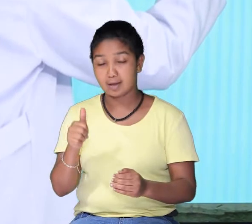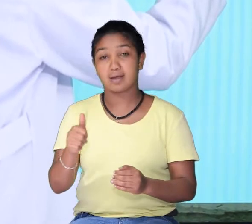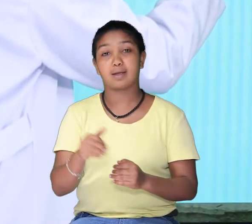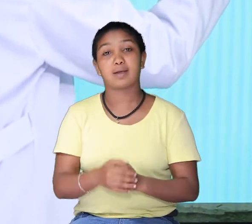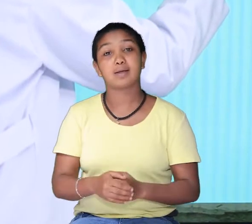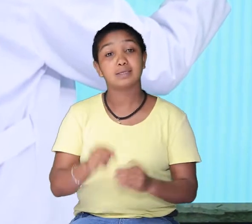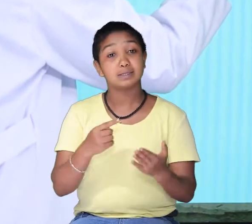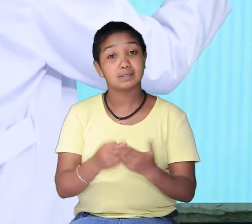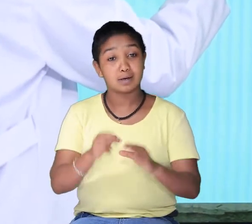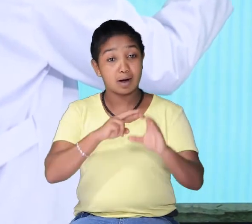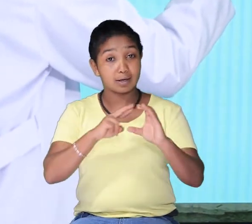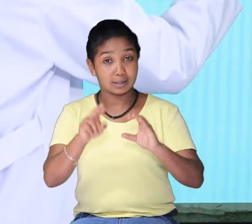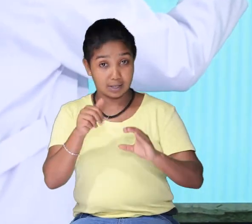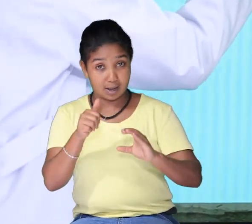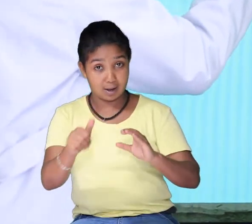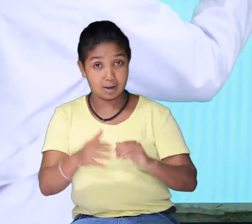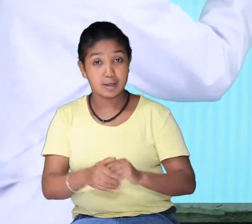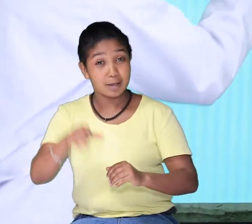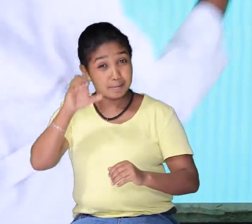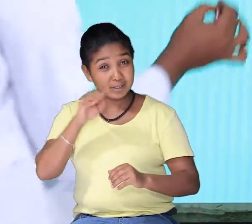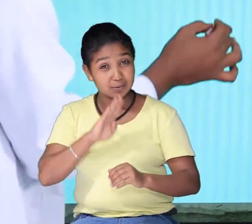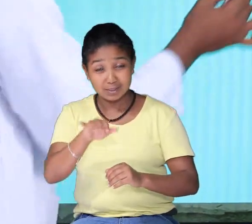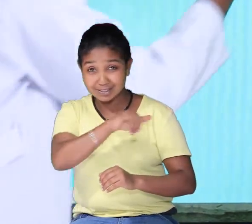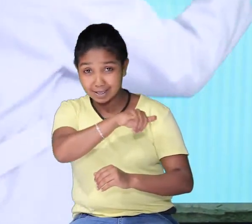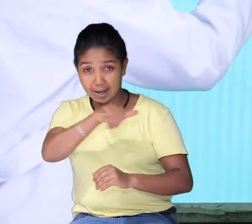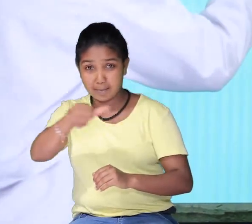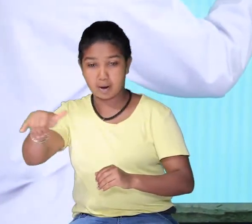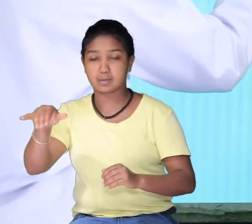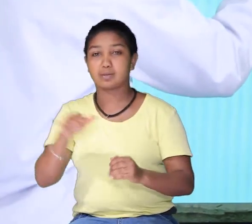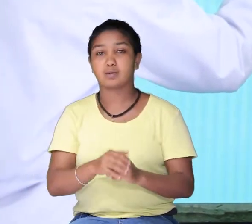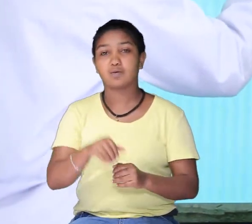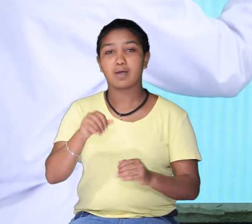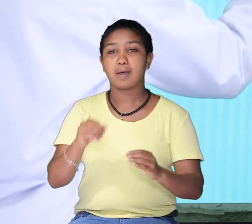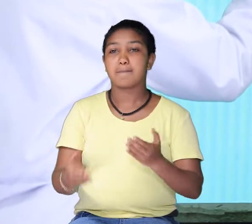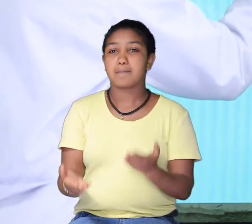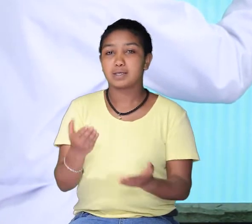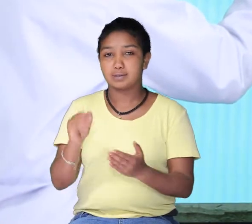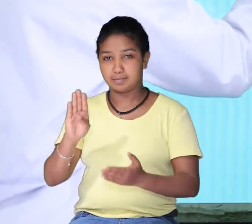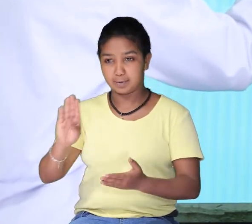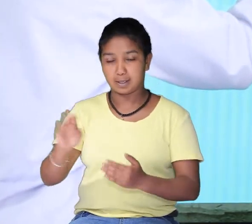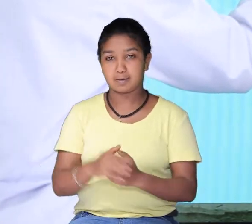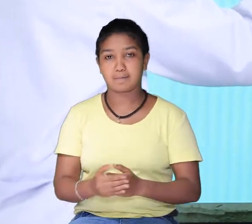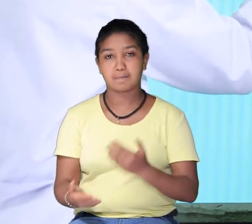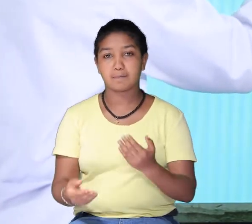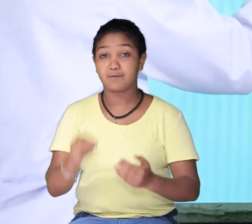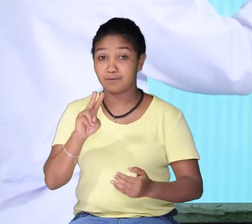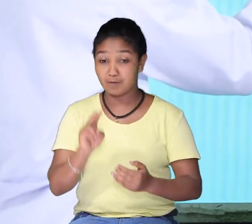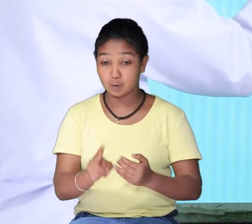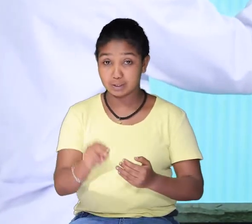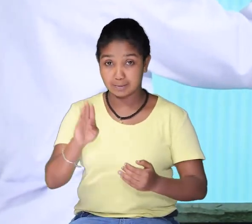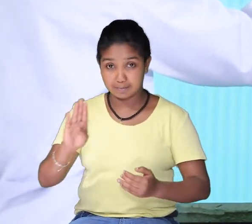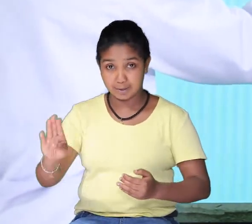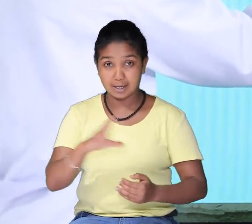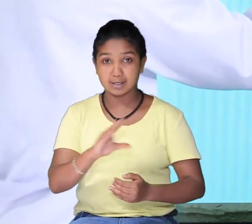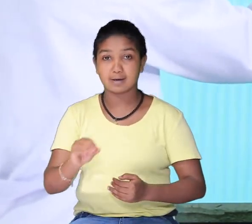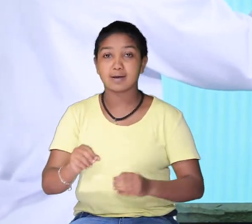A, the radius at point A must be the same as that of mass at point B, velocity at point